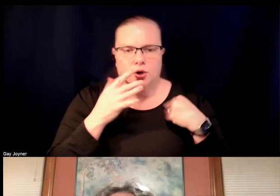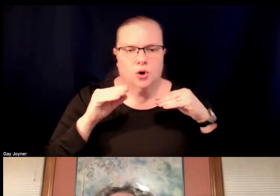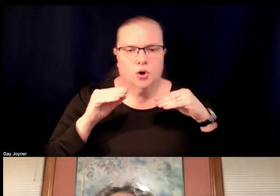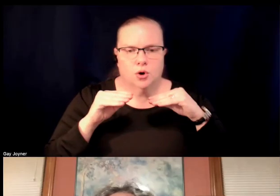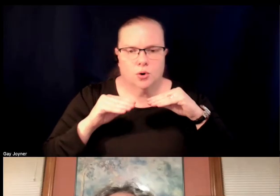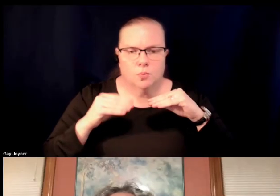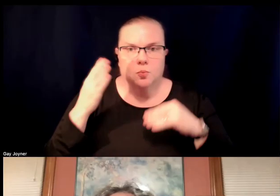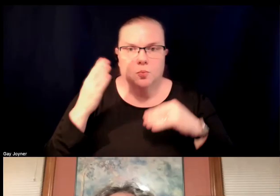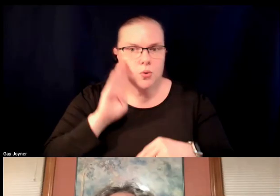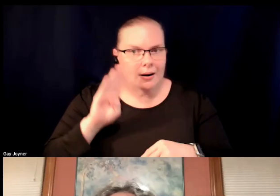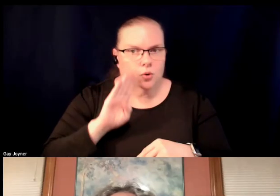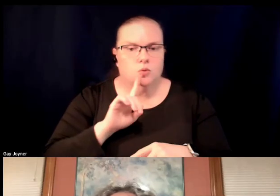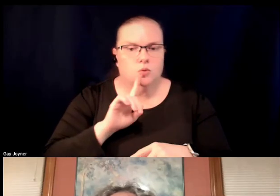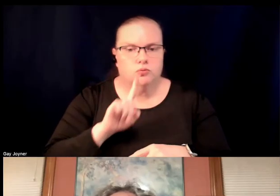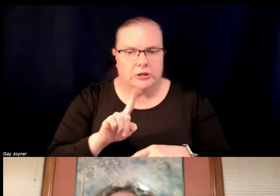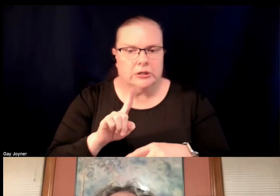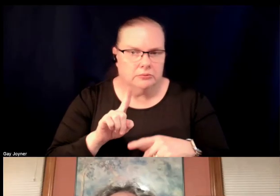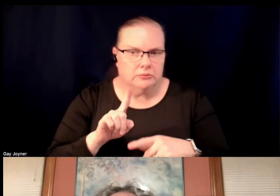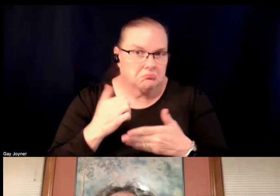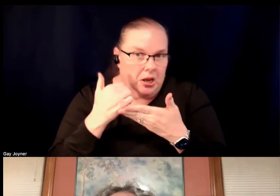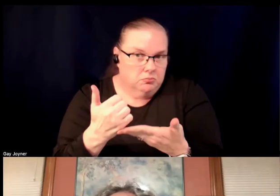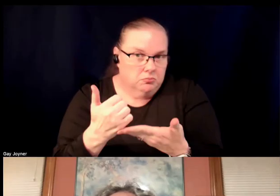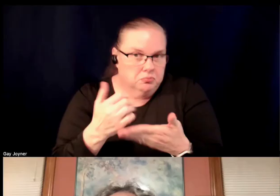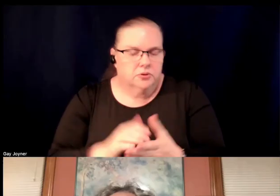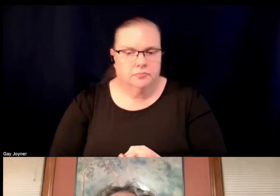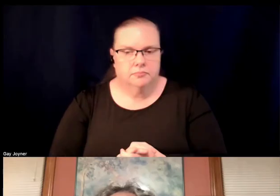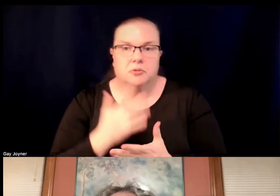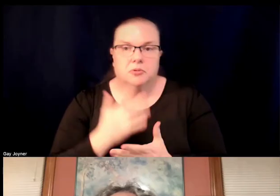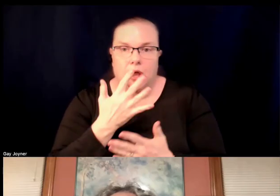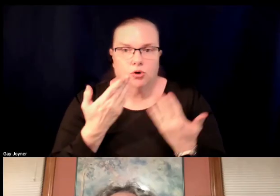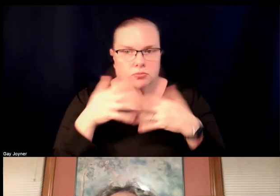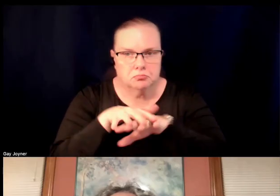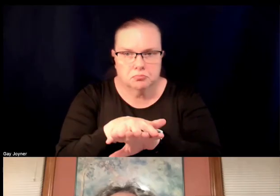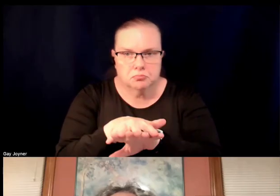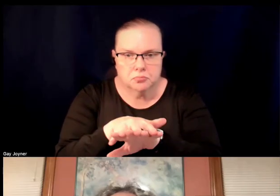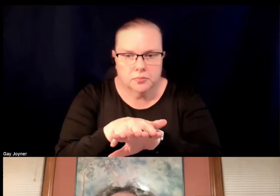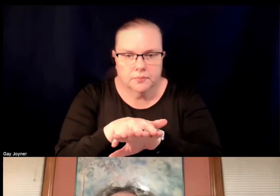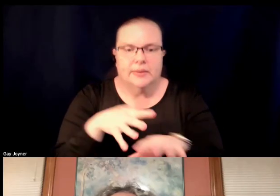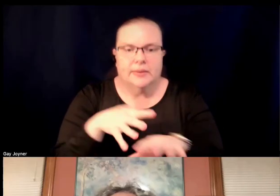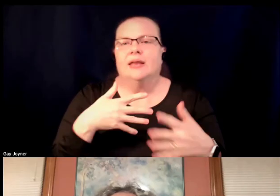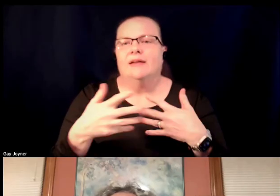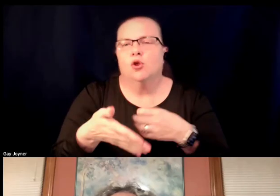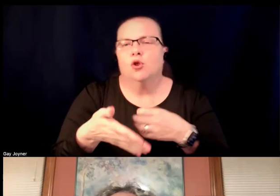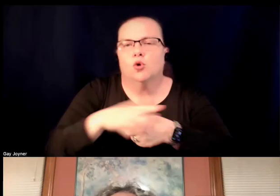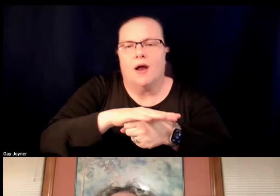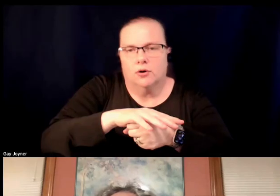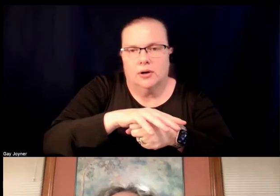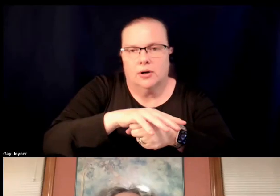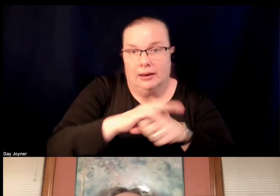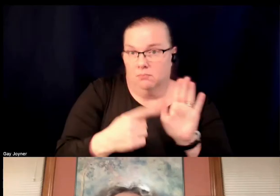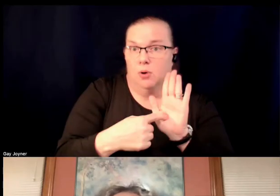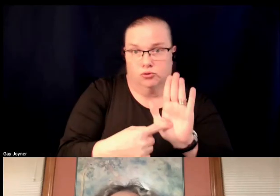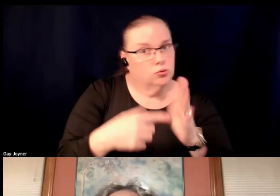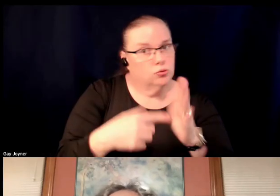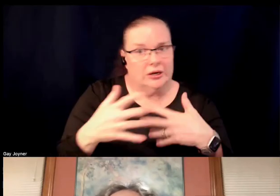helps make those colors like come together, because even though you're covering it up, it like comes through. It like pokes through